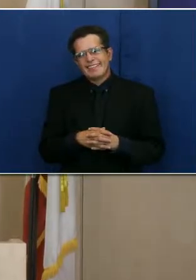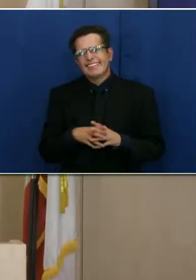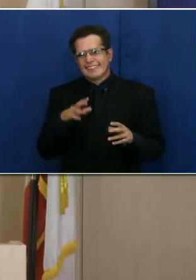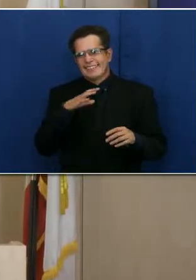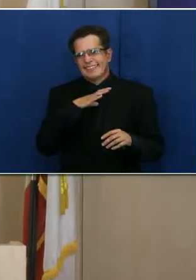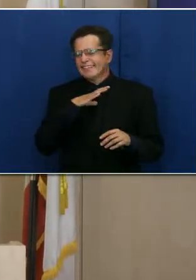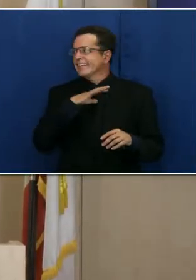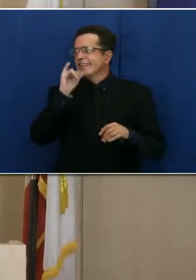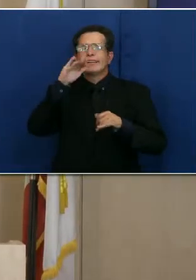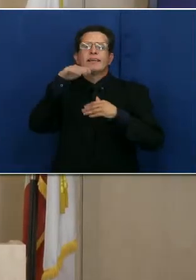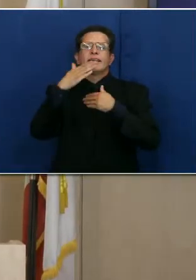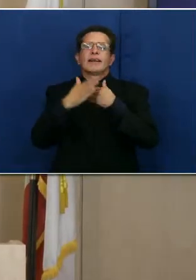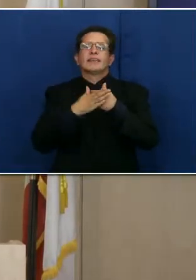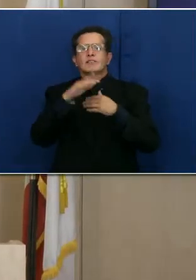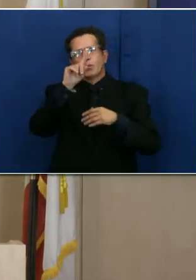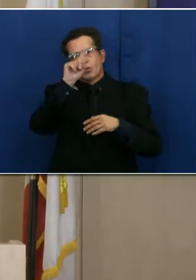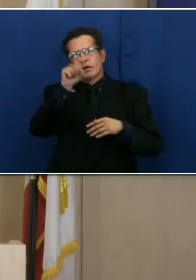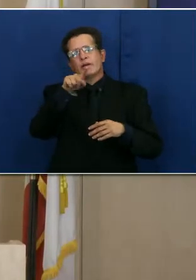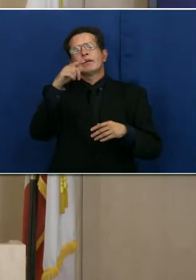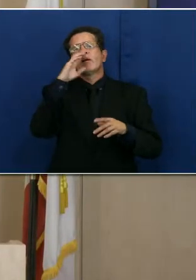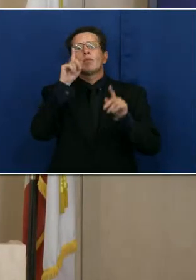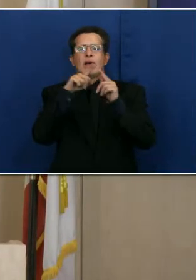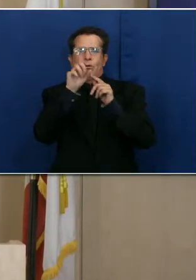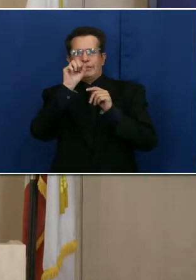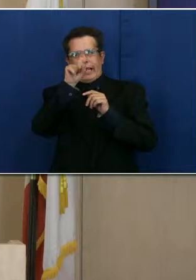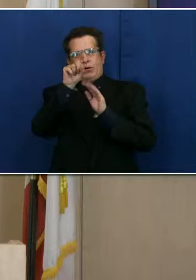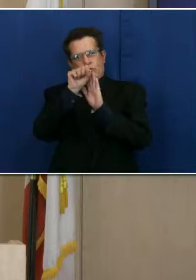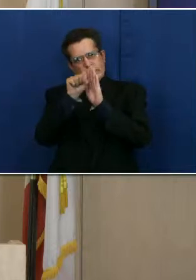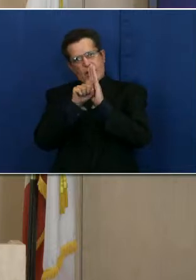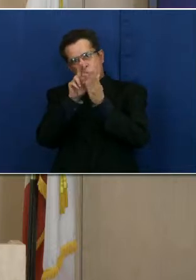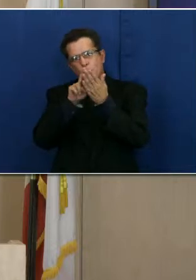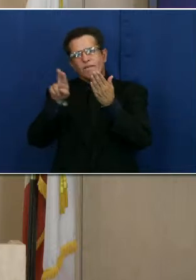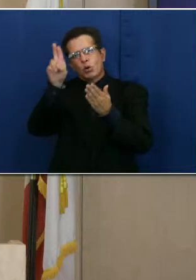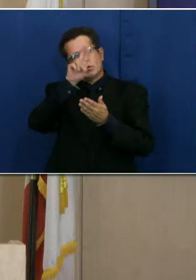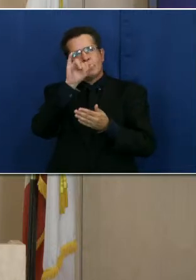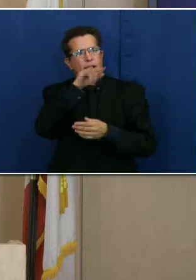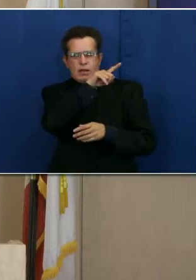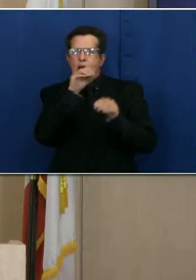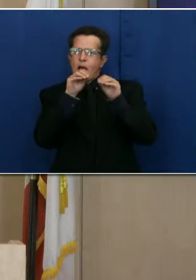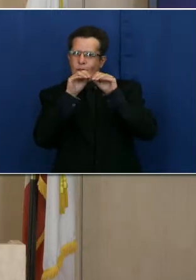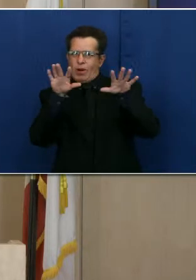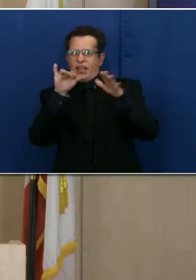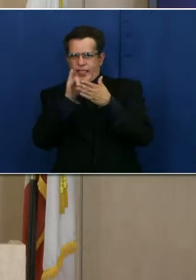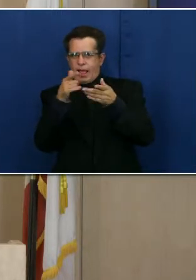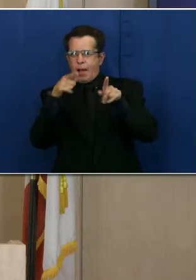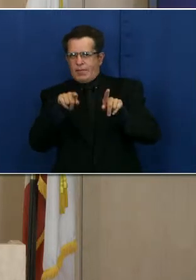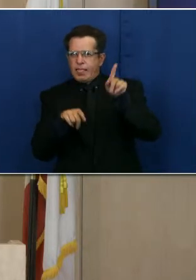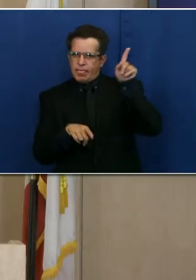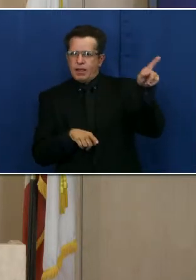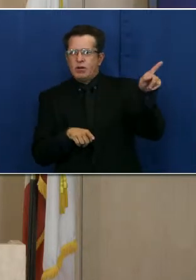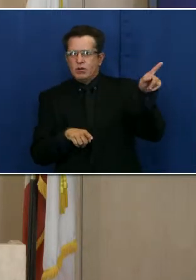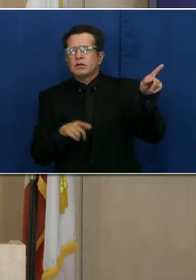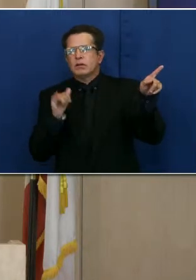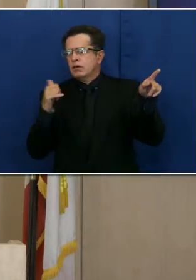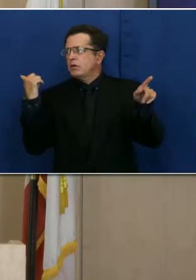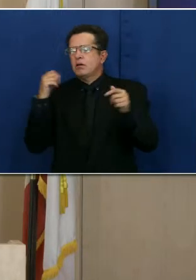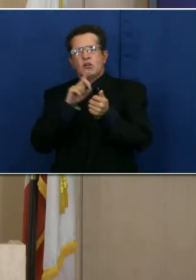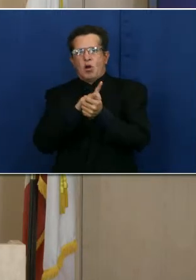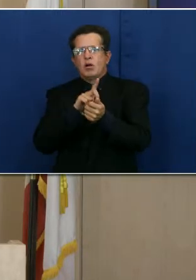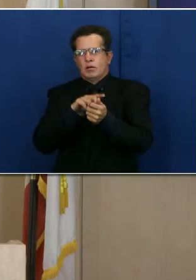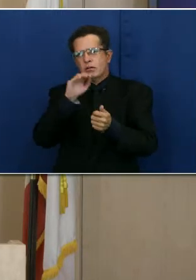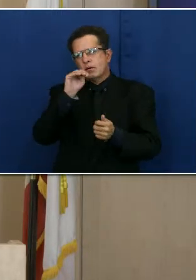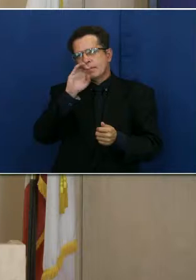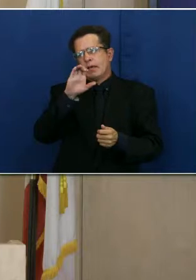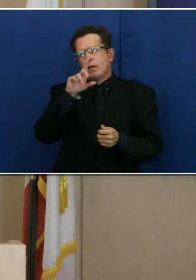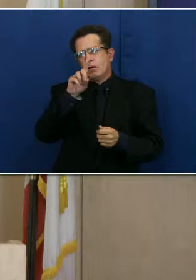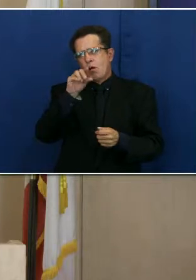This next question deals with San Diego State University and the outbreaks that we've had there, and Dr. McDonald's going to respond to that